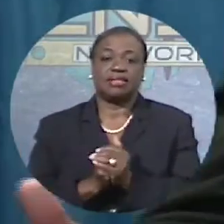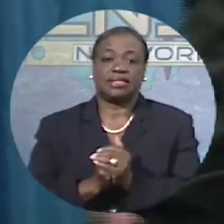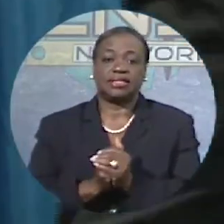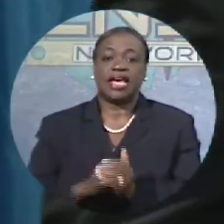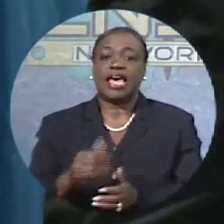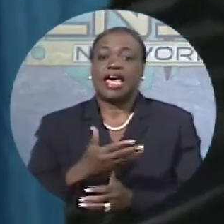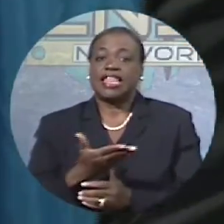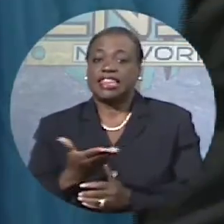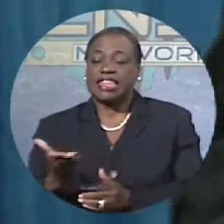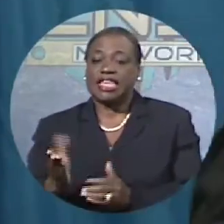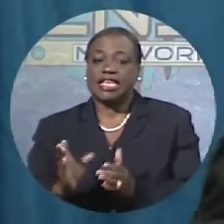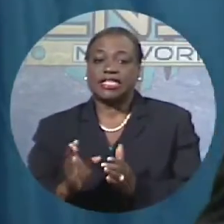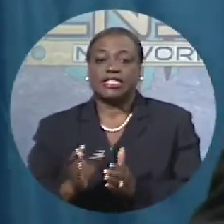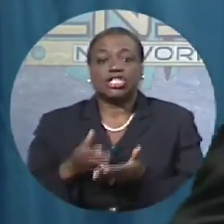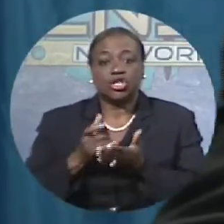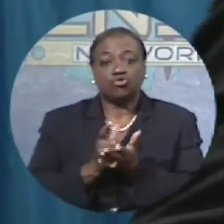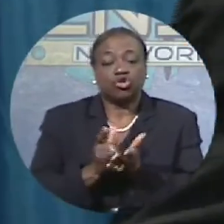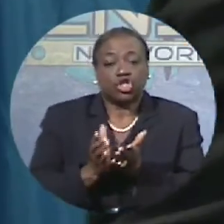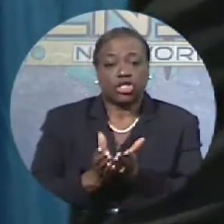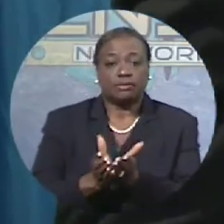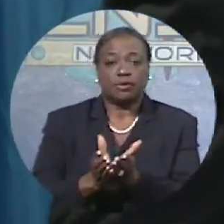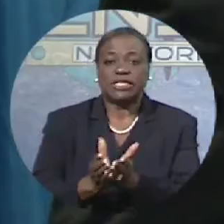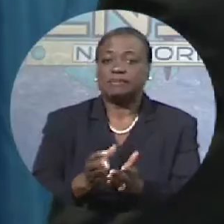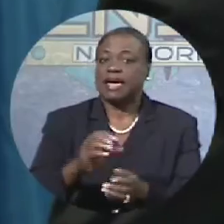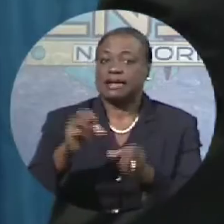These cruise ships we spend millions of dollars with.